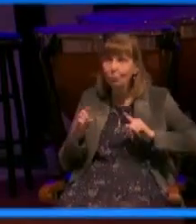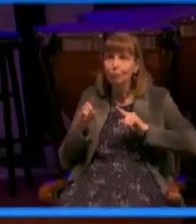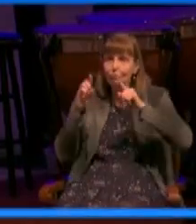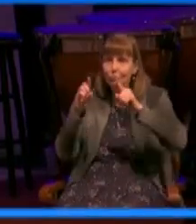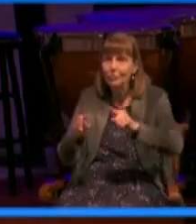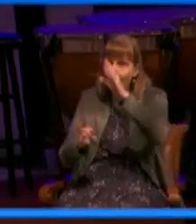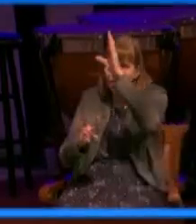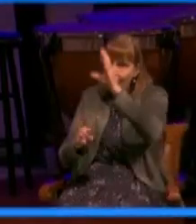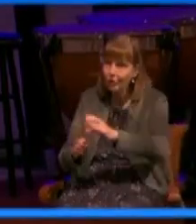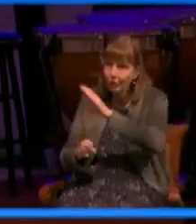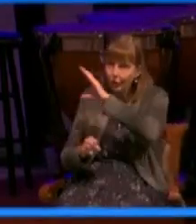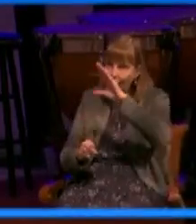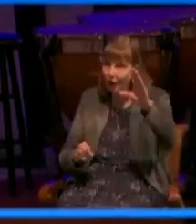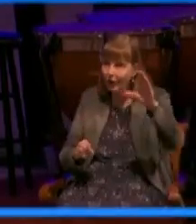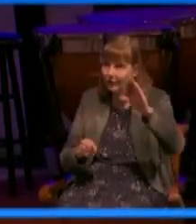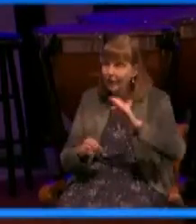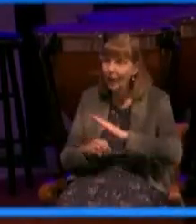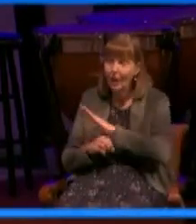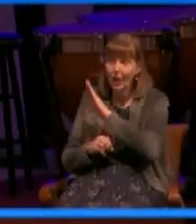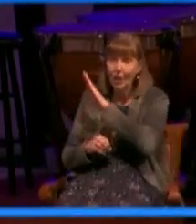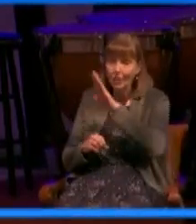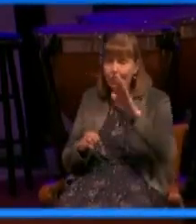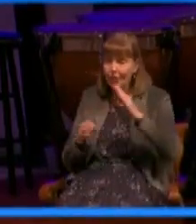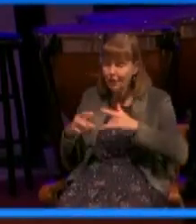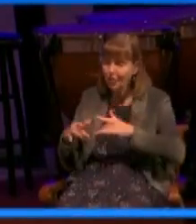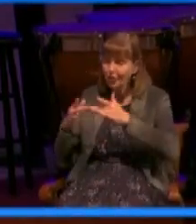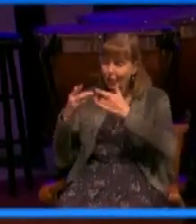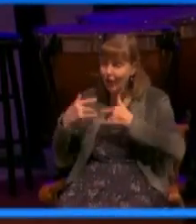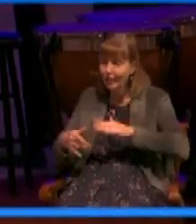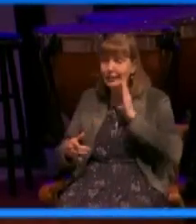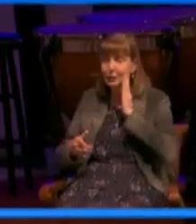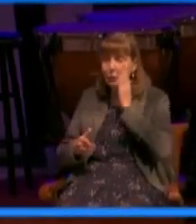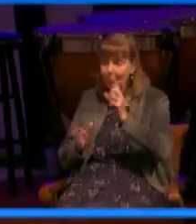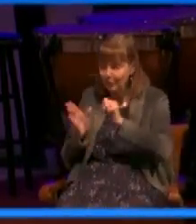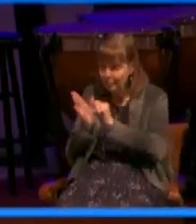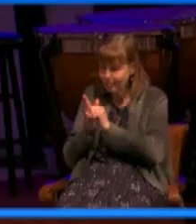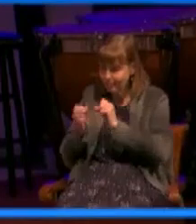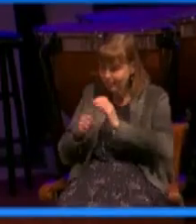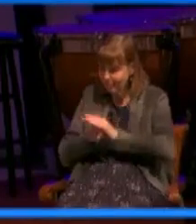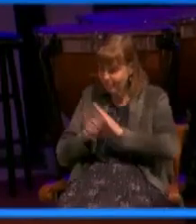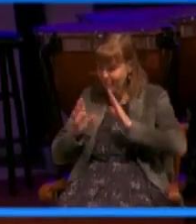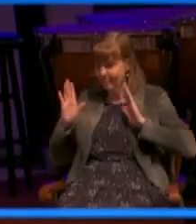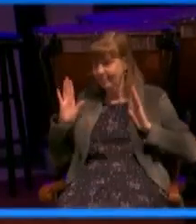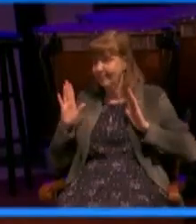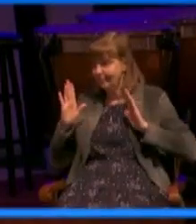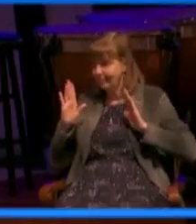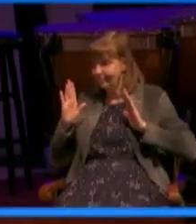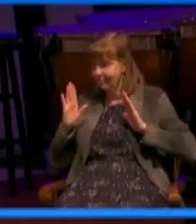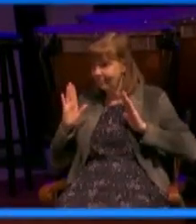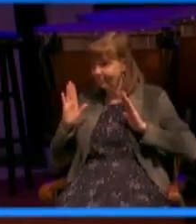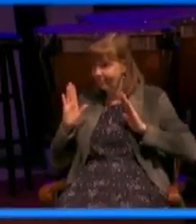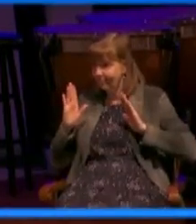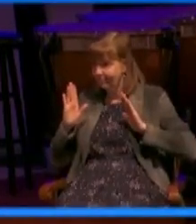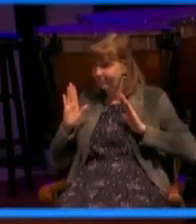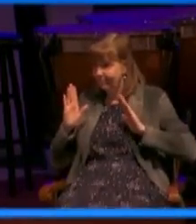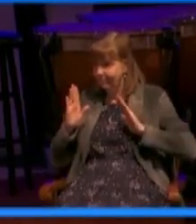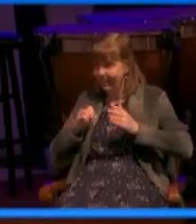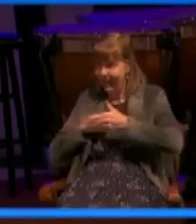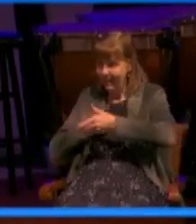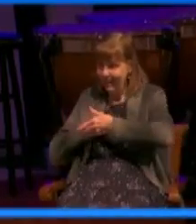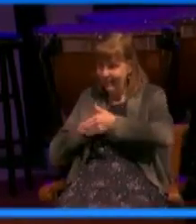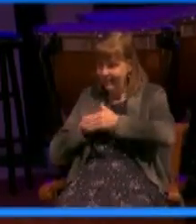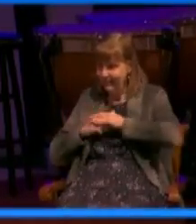crucified and the sin will be cut away, and you will be rescued. This is the God of the